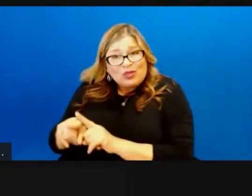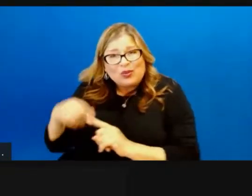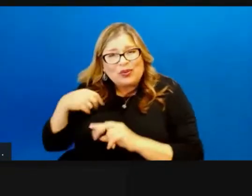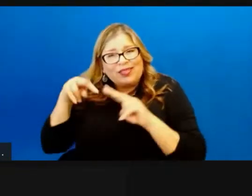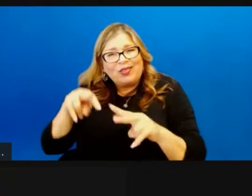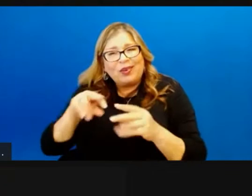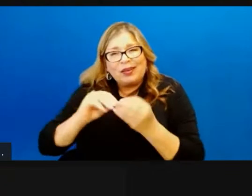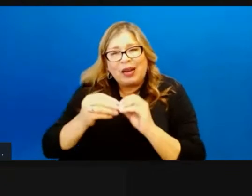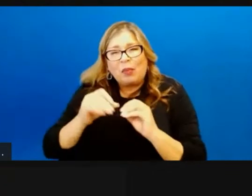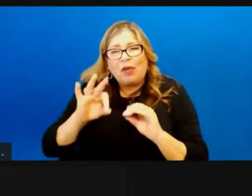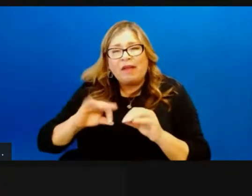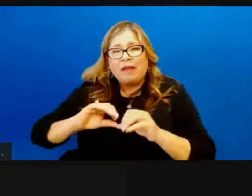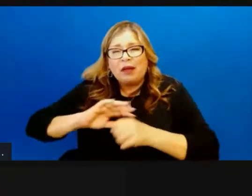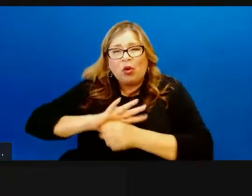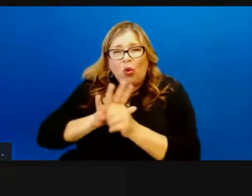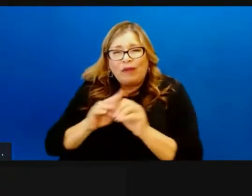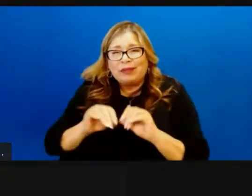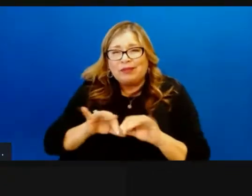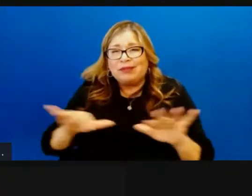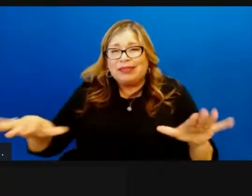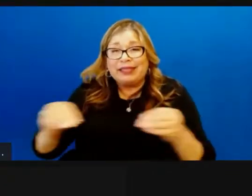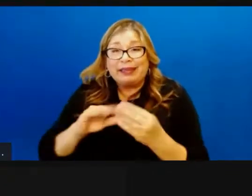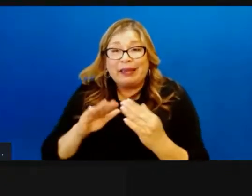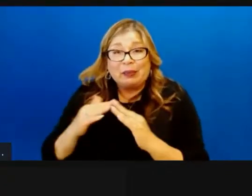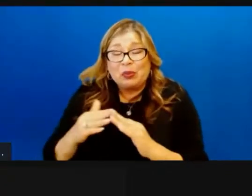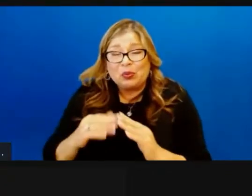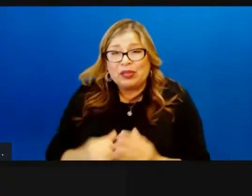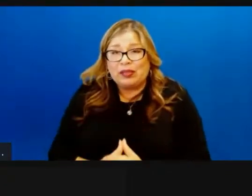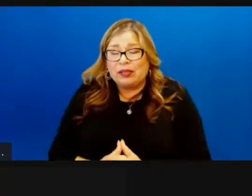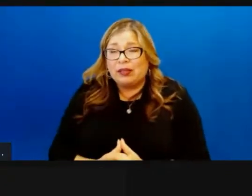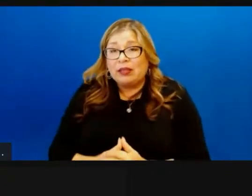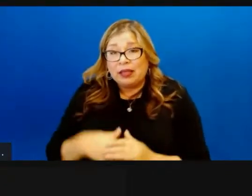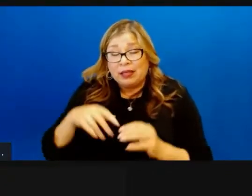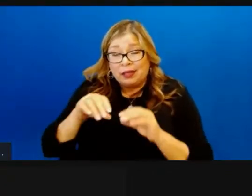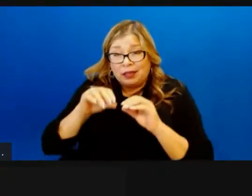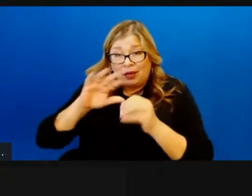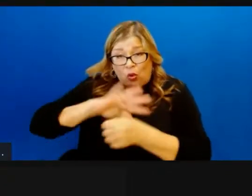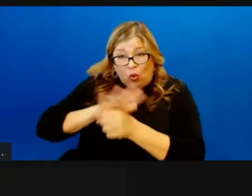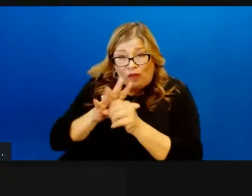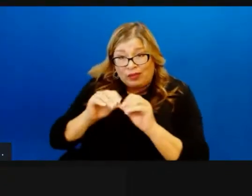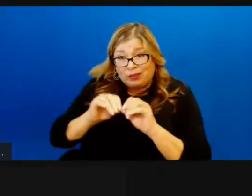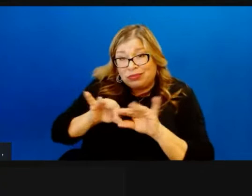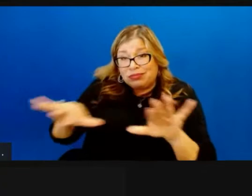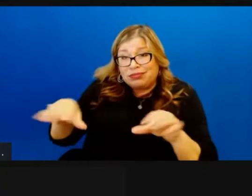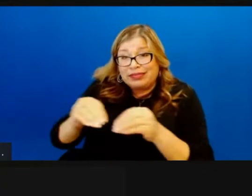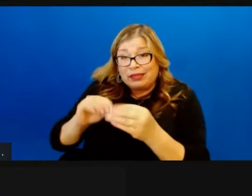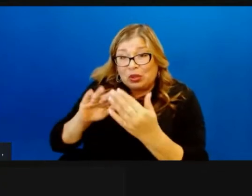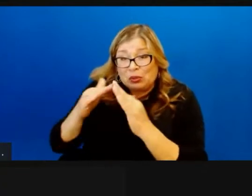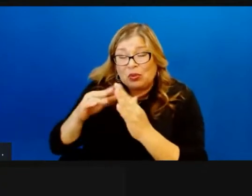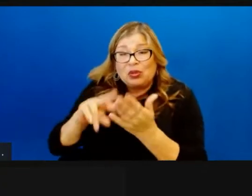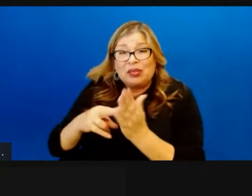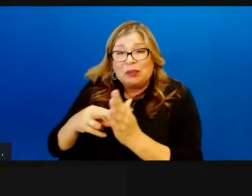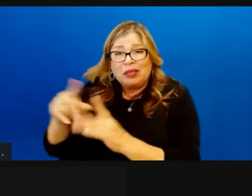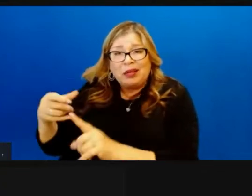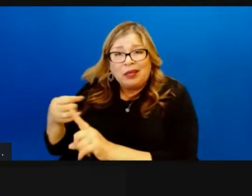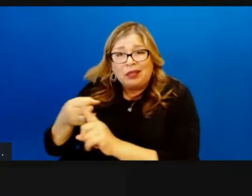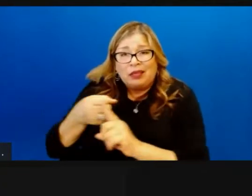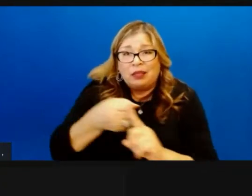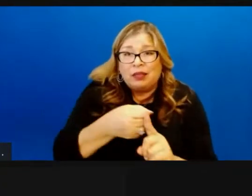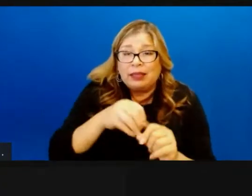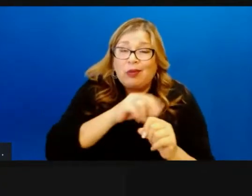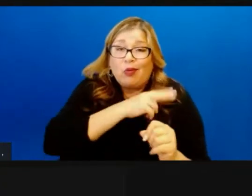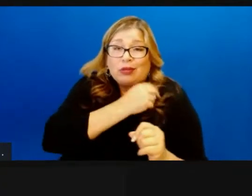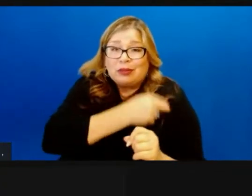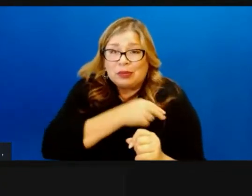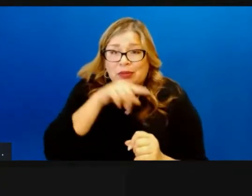the toll on hospitals, and the impact not just on adults, but on kid hospitalizations is going to be critical. So